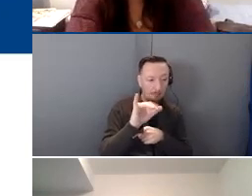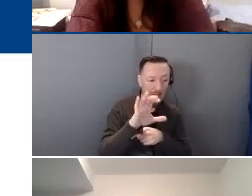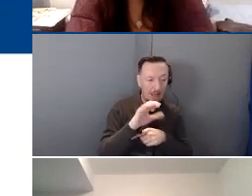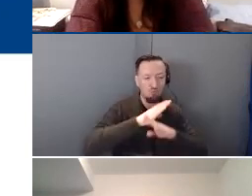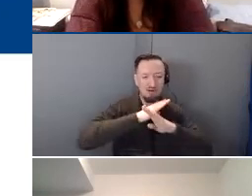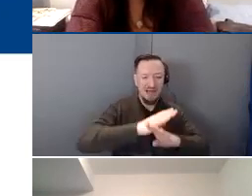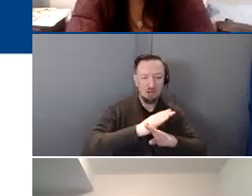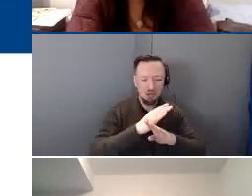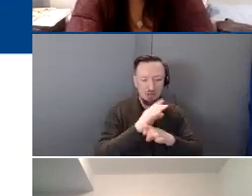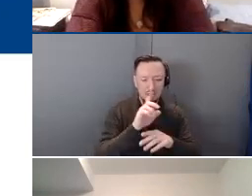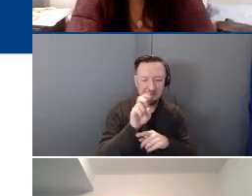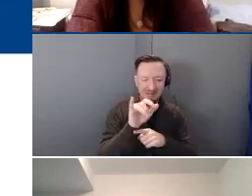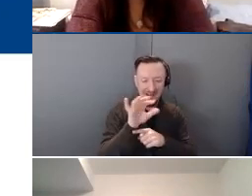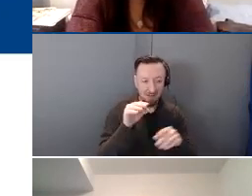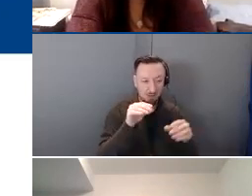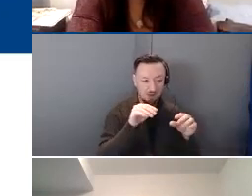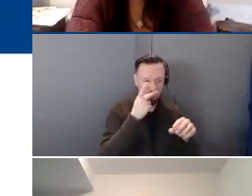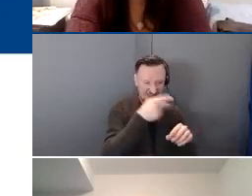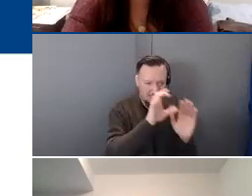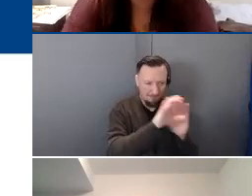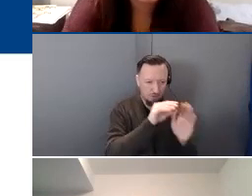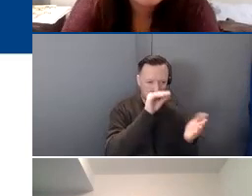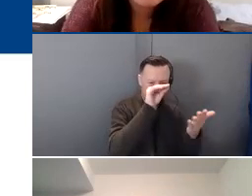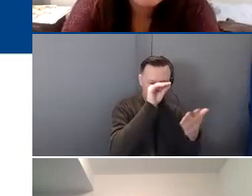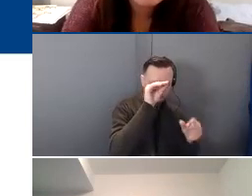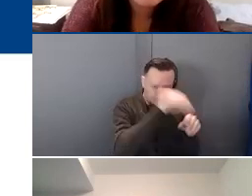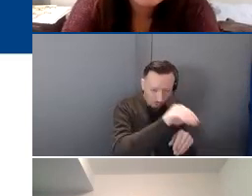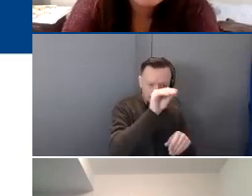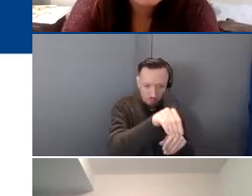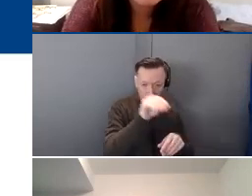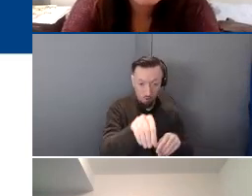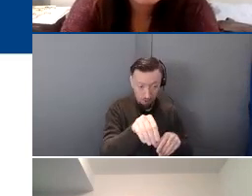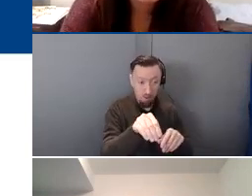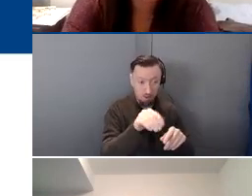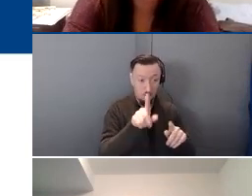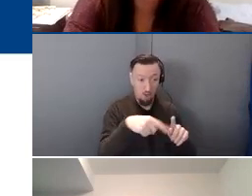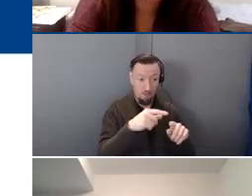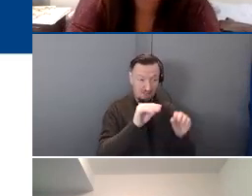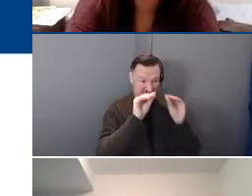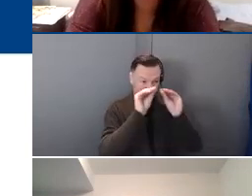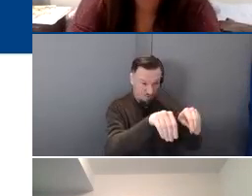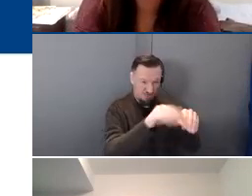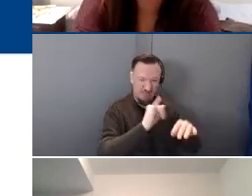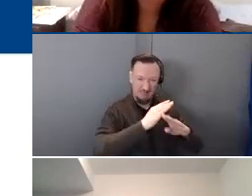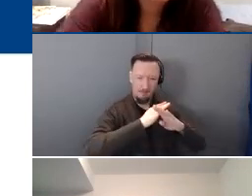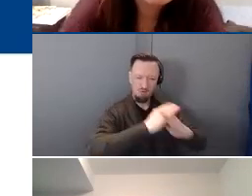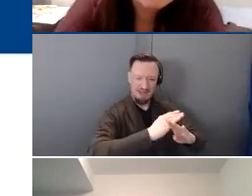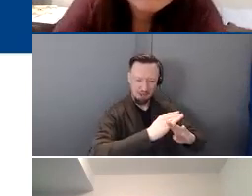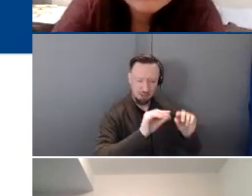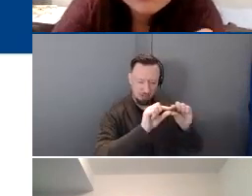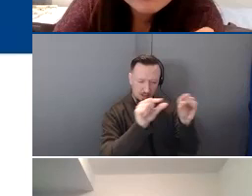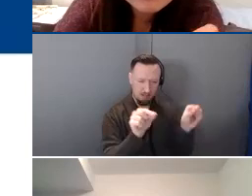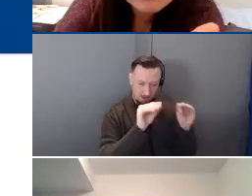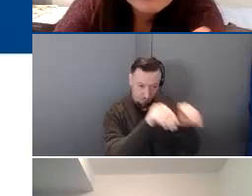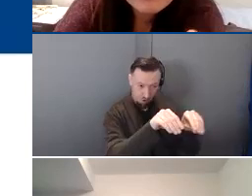And what that does is while they're performing their procedure, once they have this little protection device in here, it